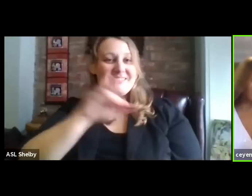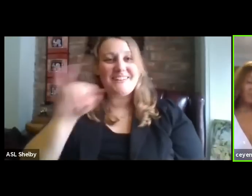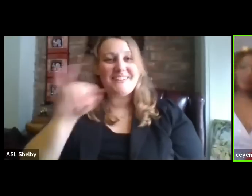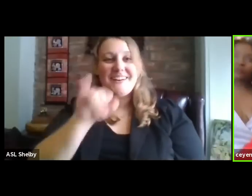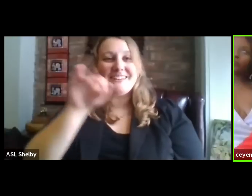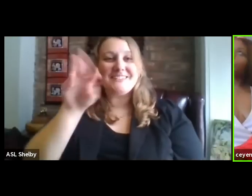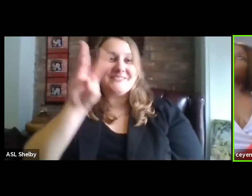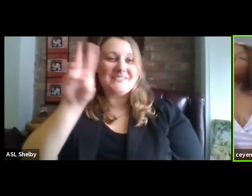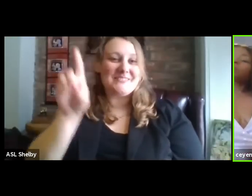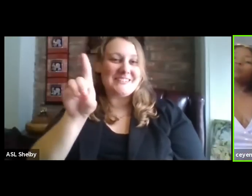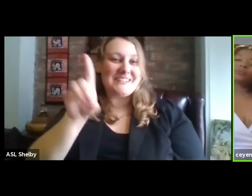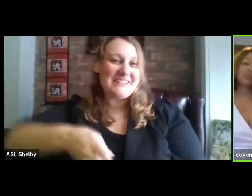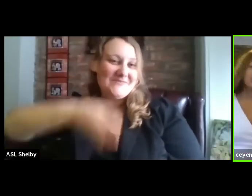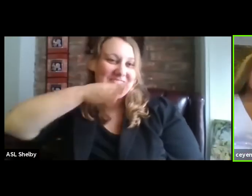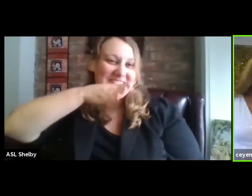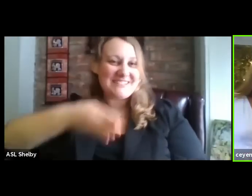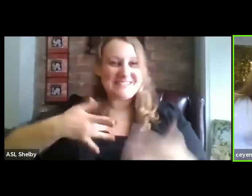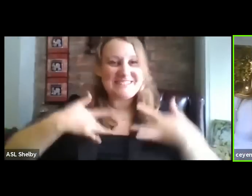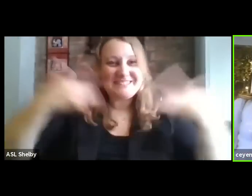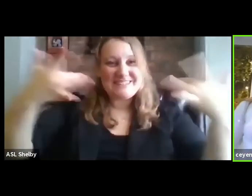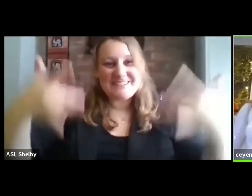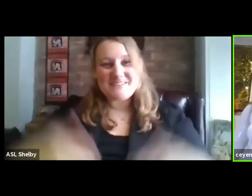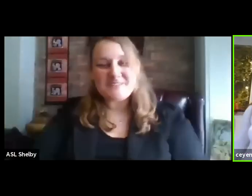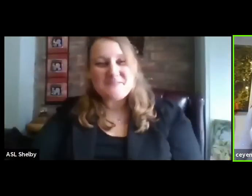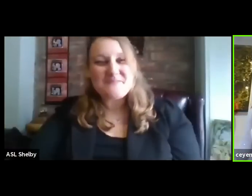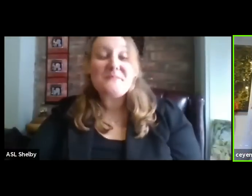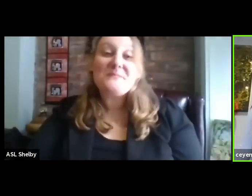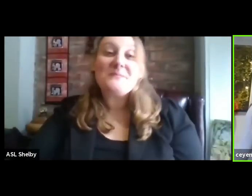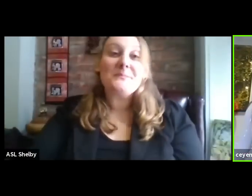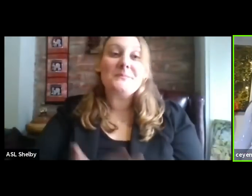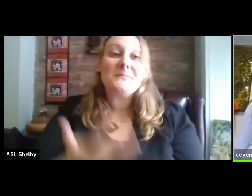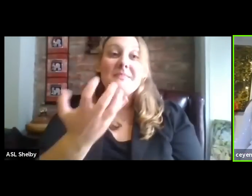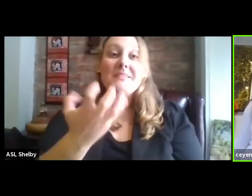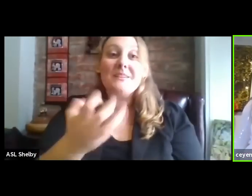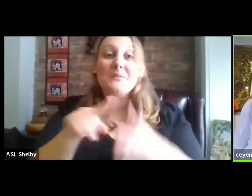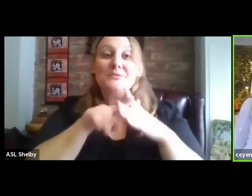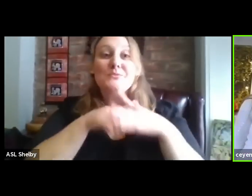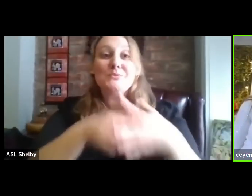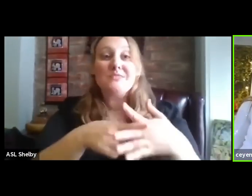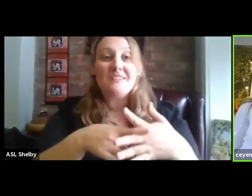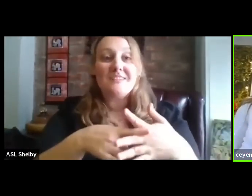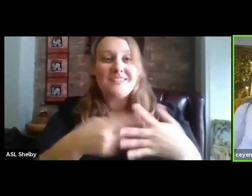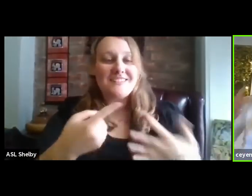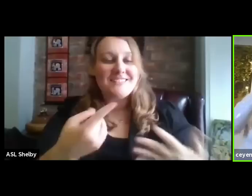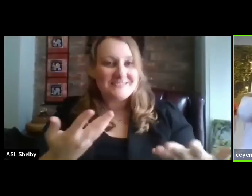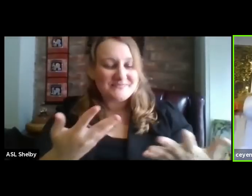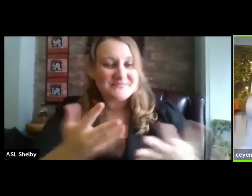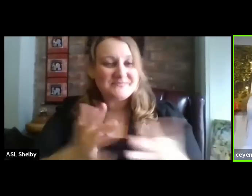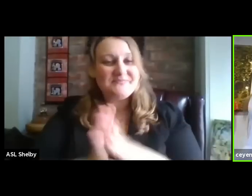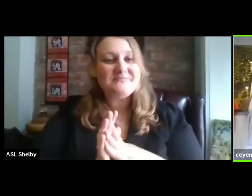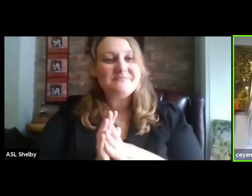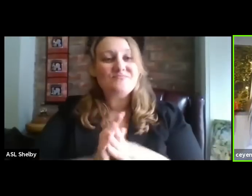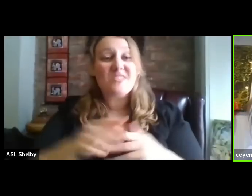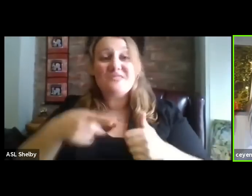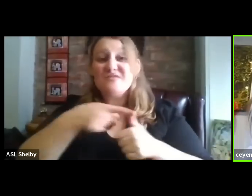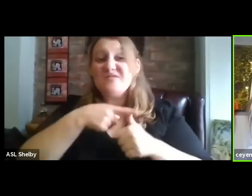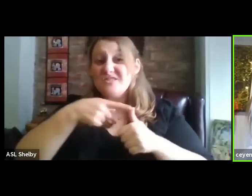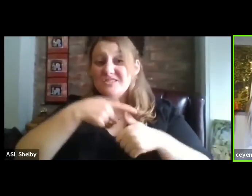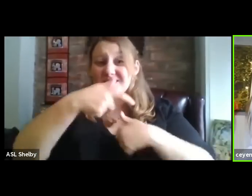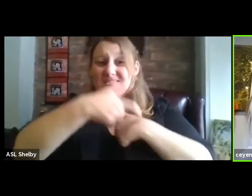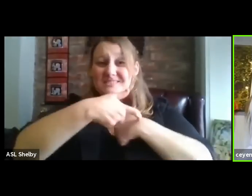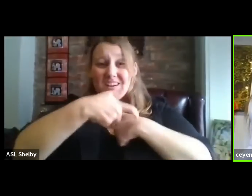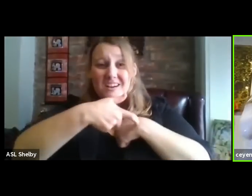bitches. So, I want to start with saying this is the first time this has ever happened where we've had